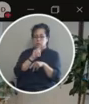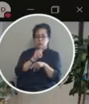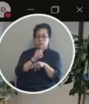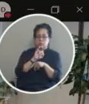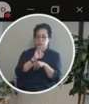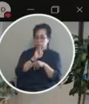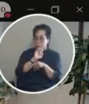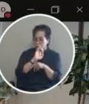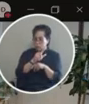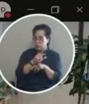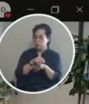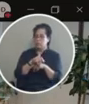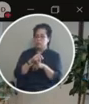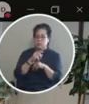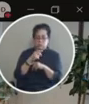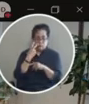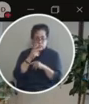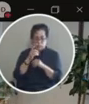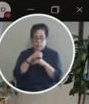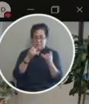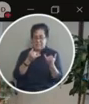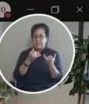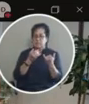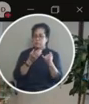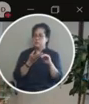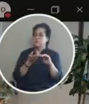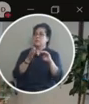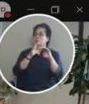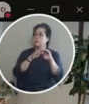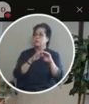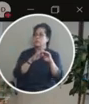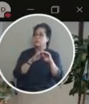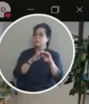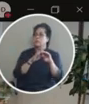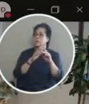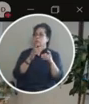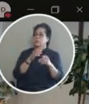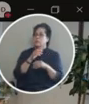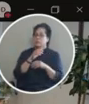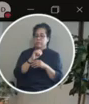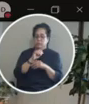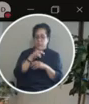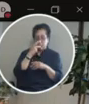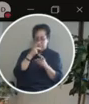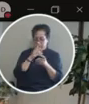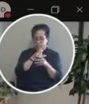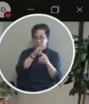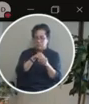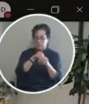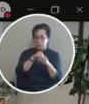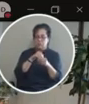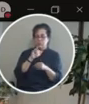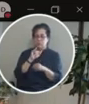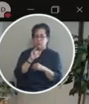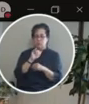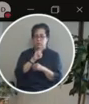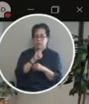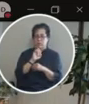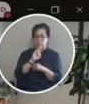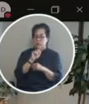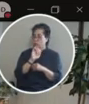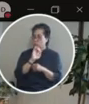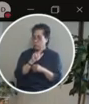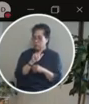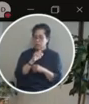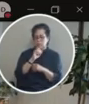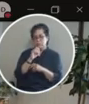well. Again, we've seen today that there's been an increase actually with public participation in this virtual meeting. And again, want